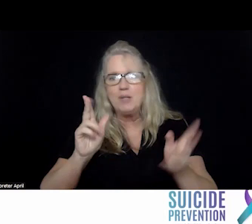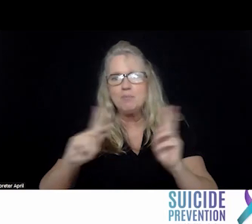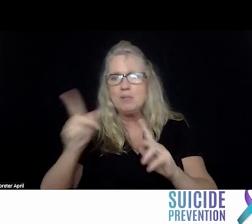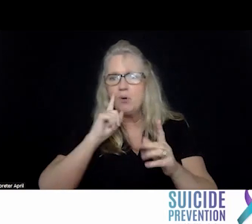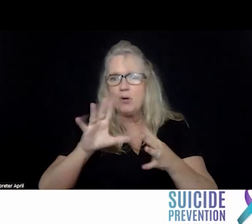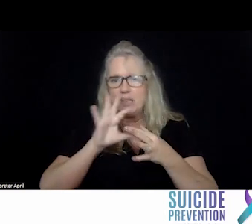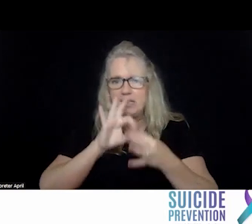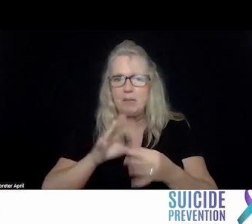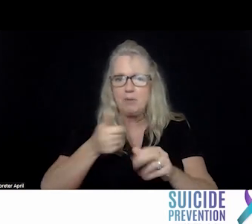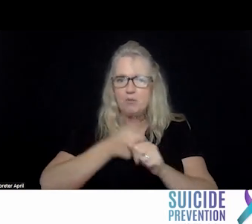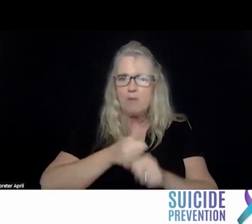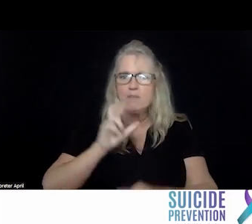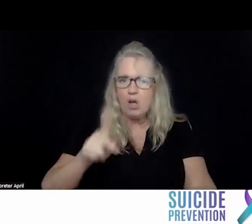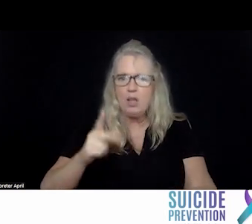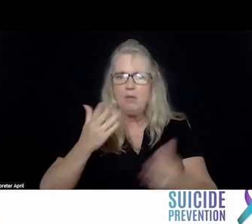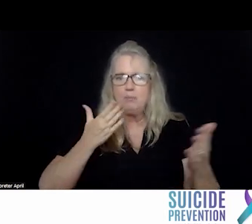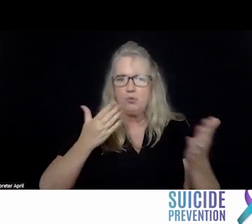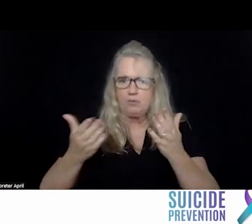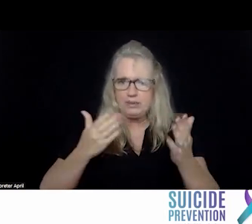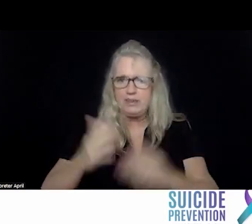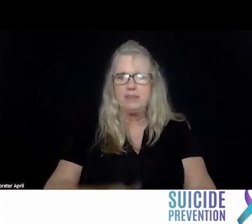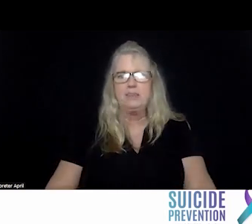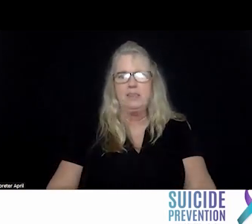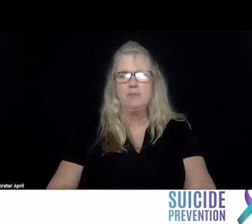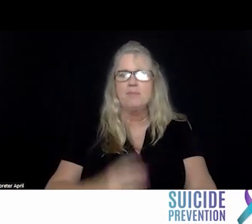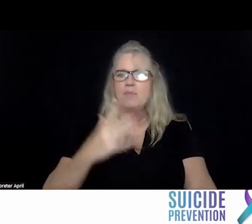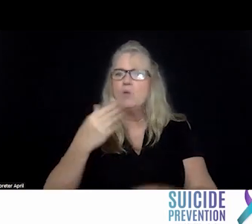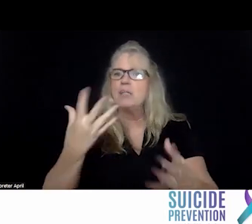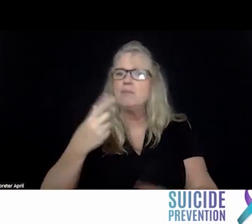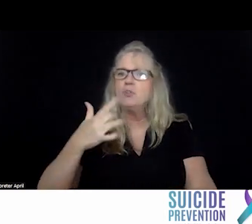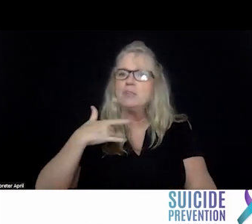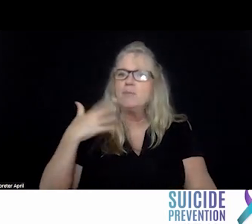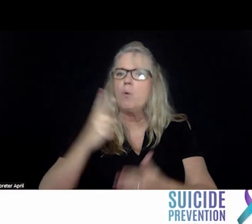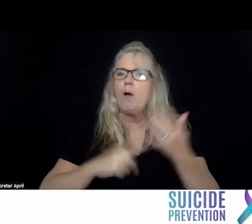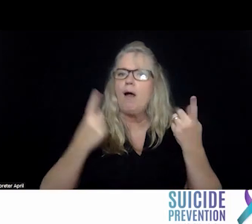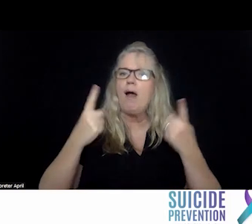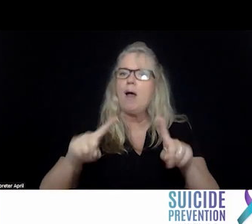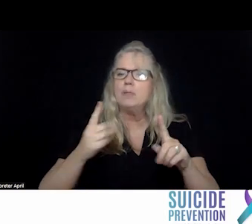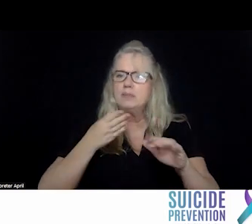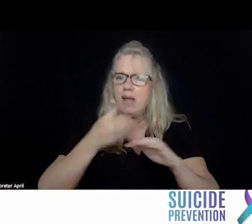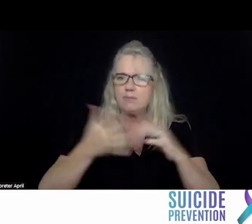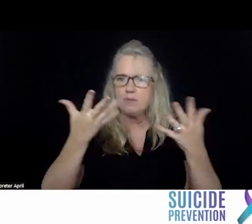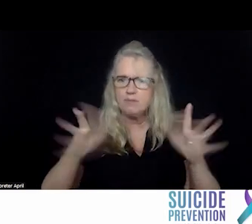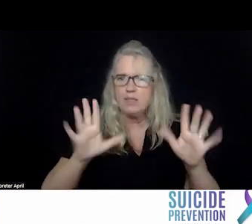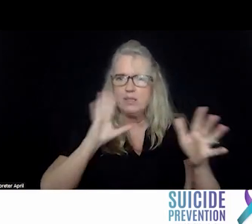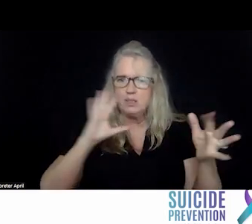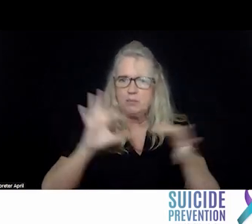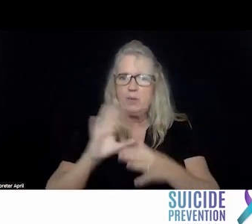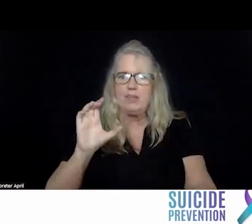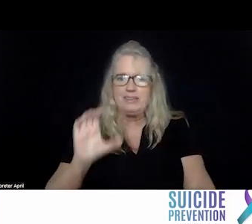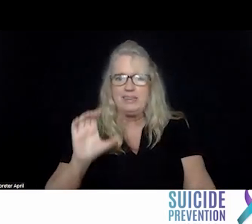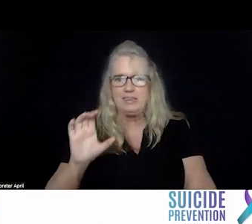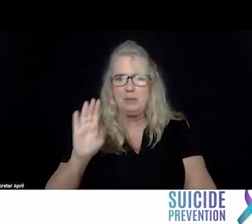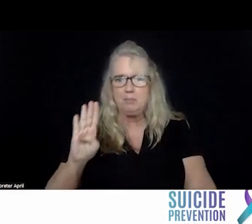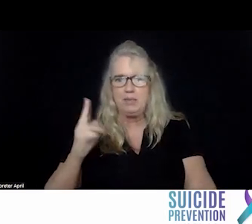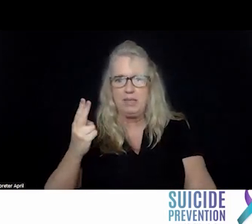this follow-up set of services. And just to give you a sense of what happens after a person gets in contact with the CCBHC,